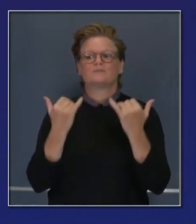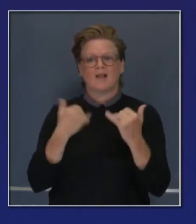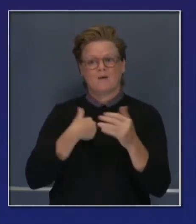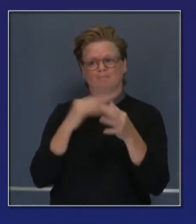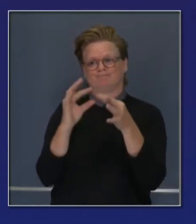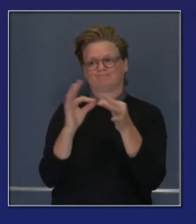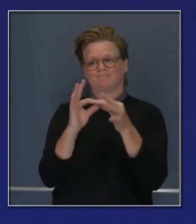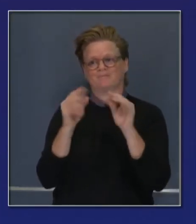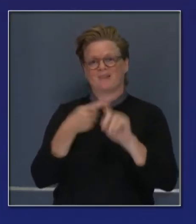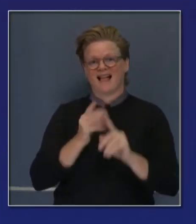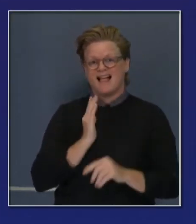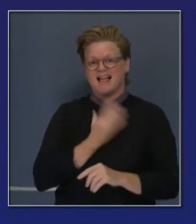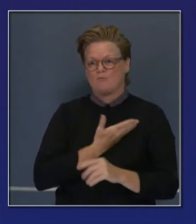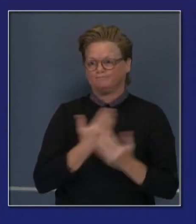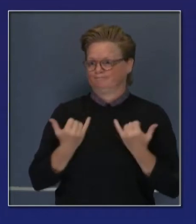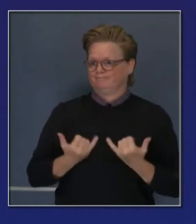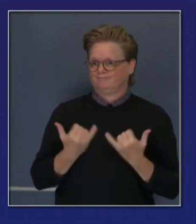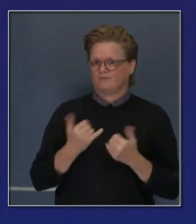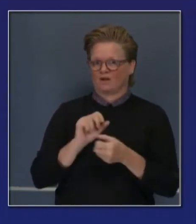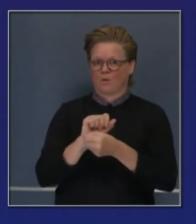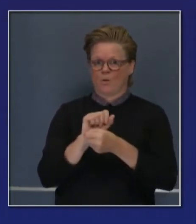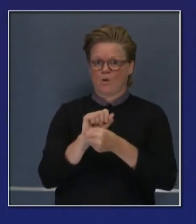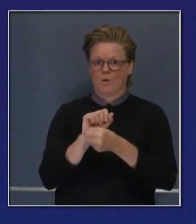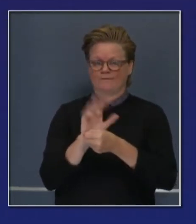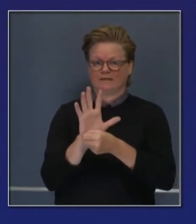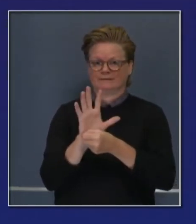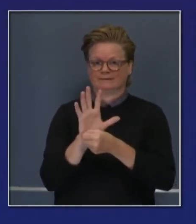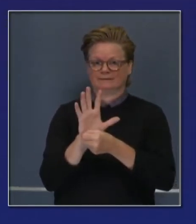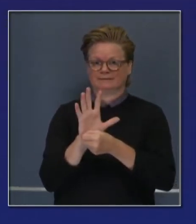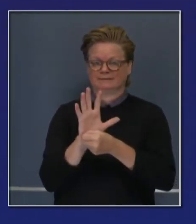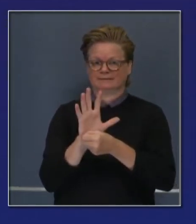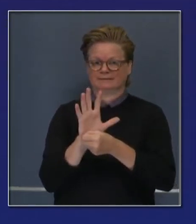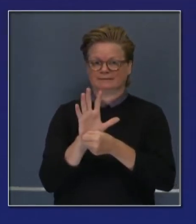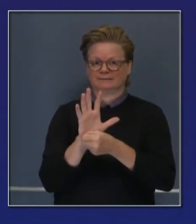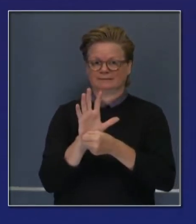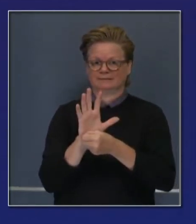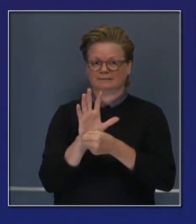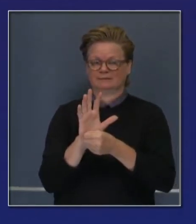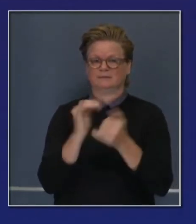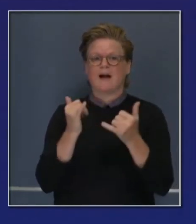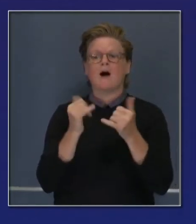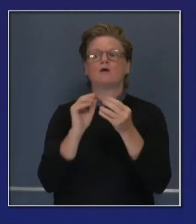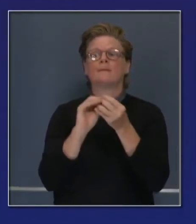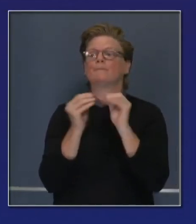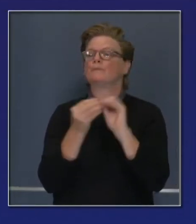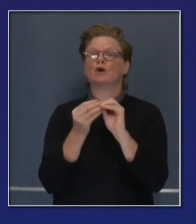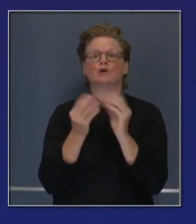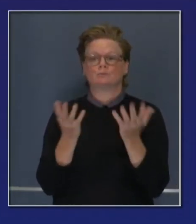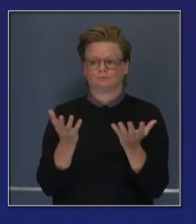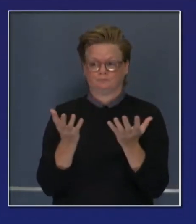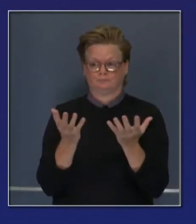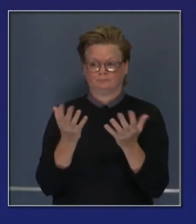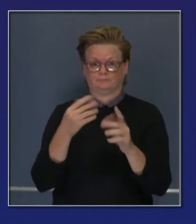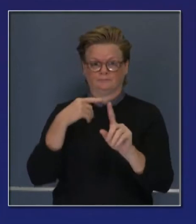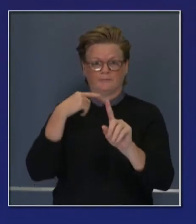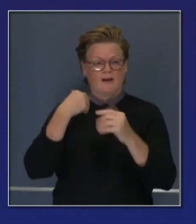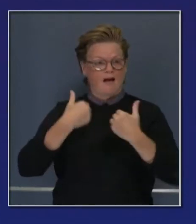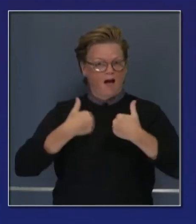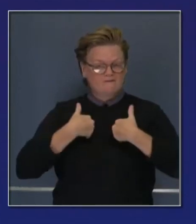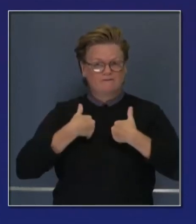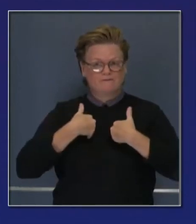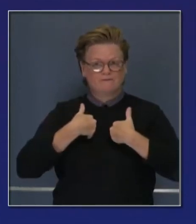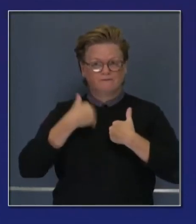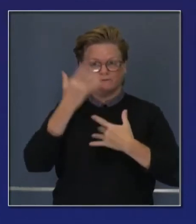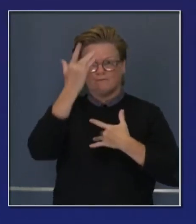of cases you're very familiar with, and today's updated number and total number of positive cases here in the state. This